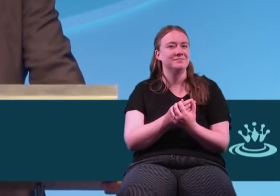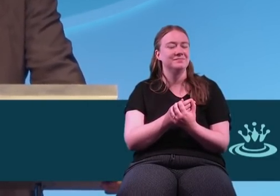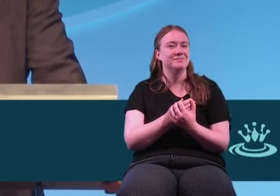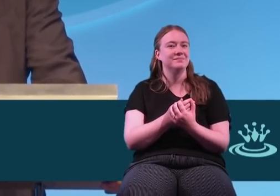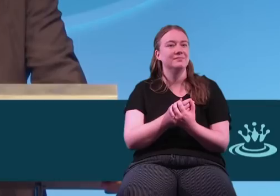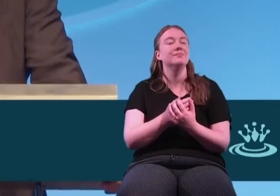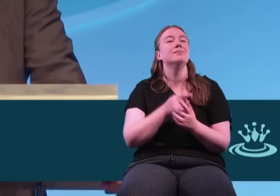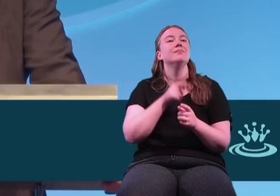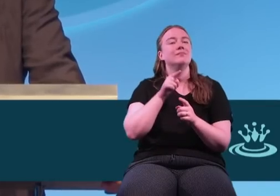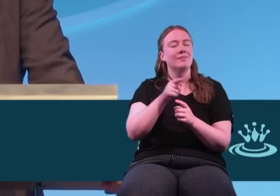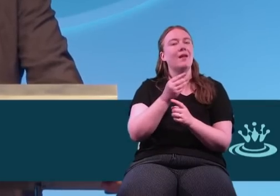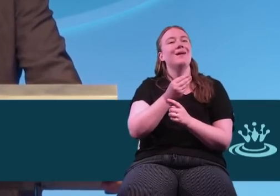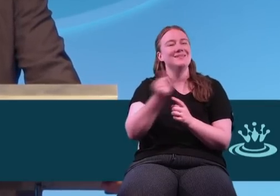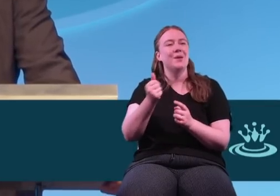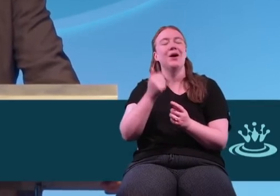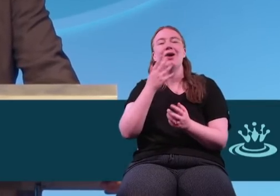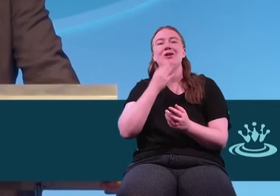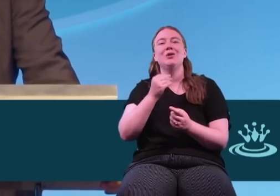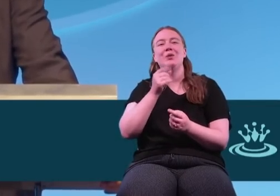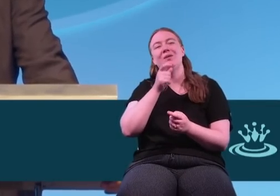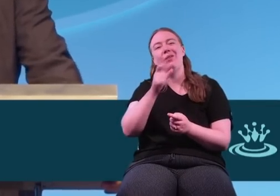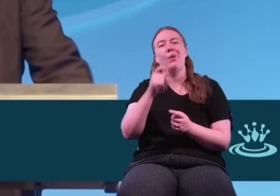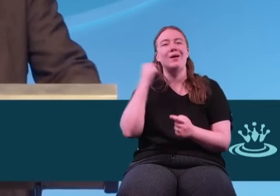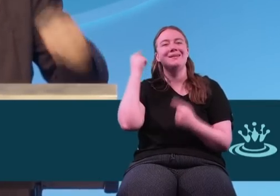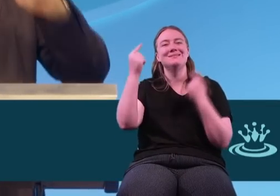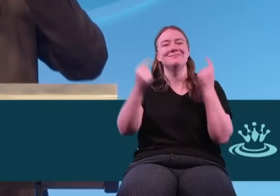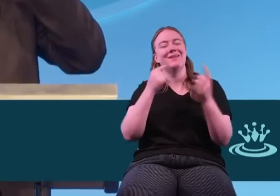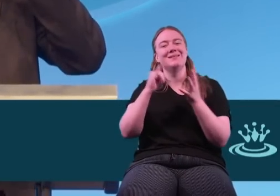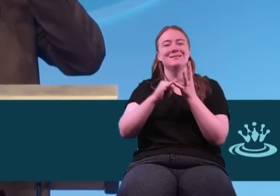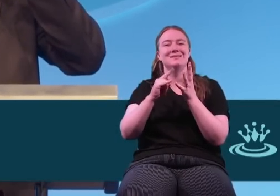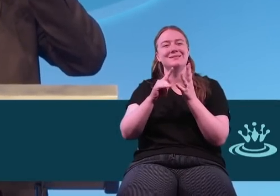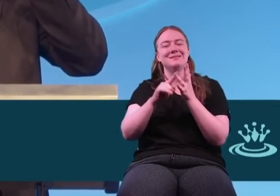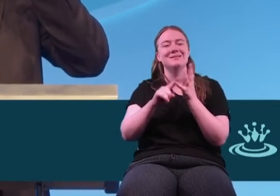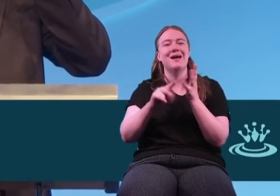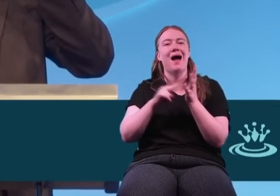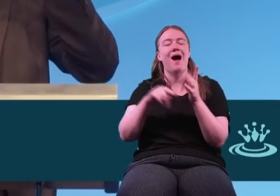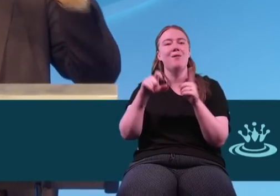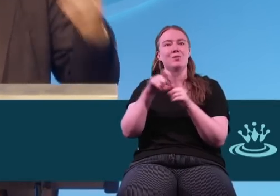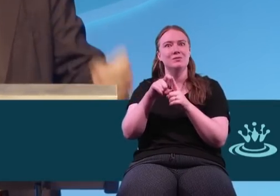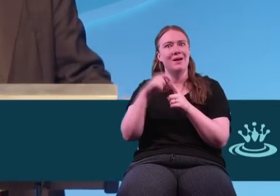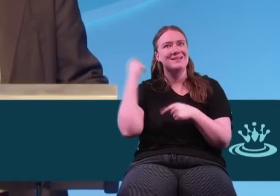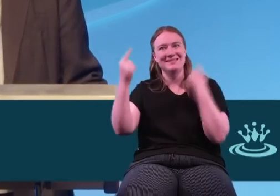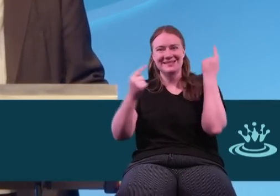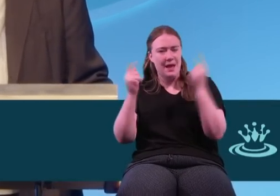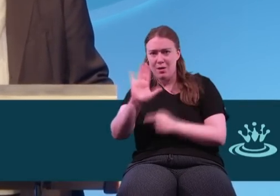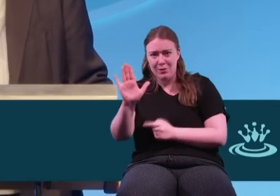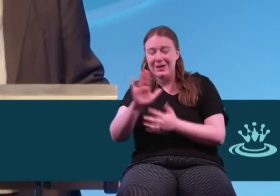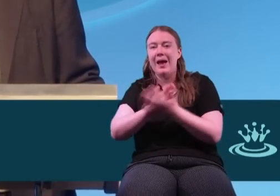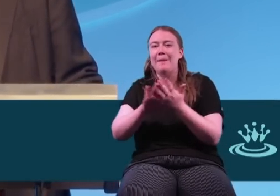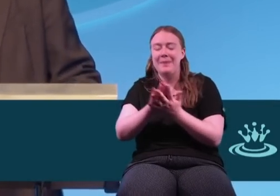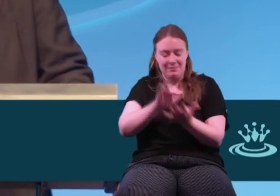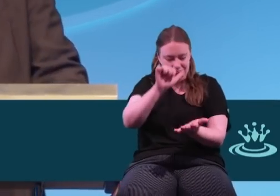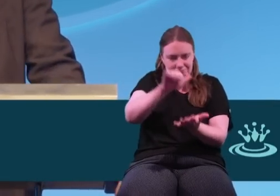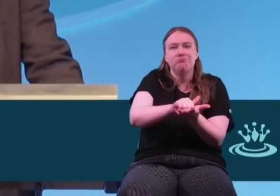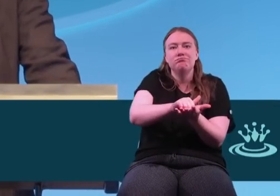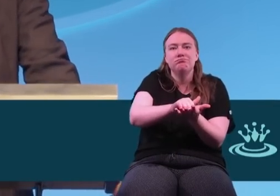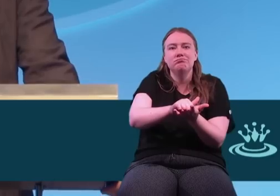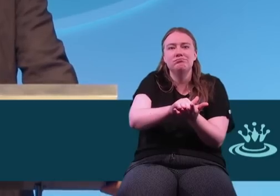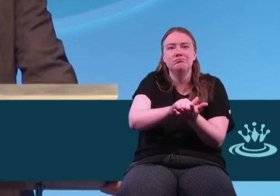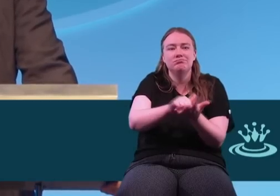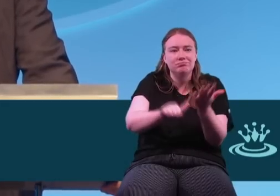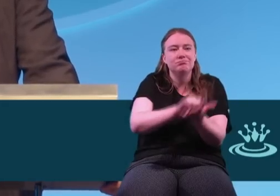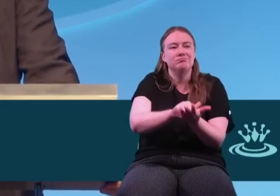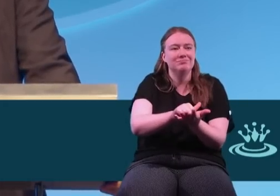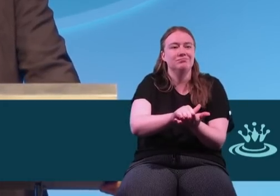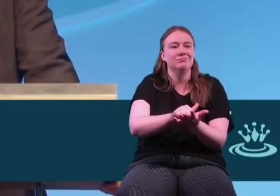he was sound or not. But if you have the unfortunate privilege of coming out of my background, you will know that exactly. It brought home